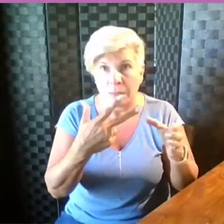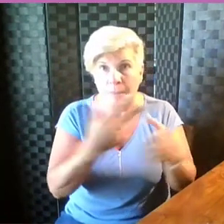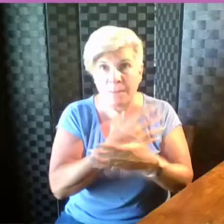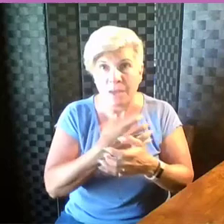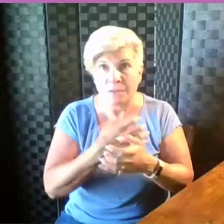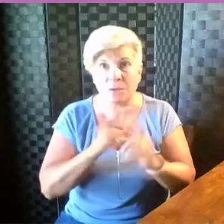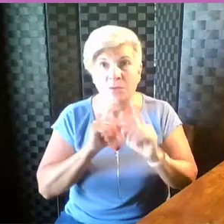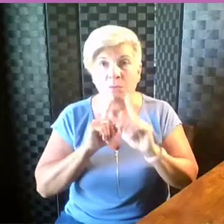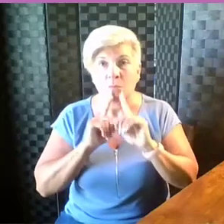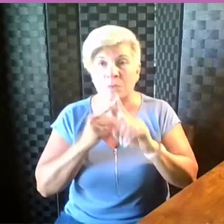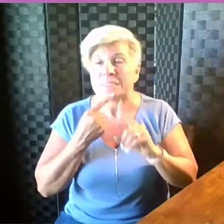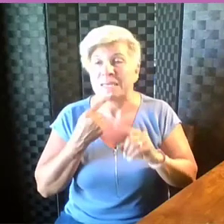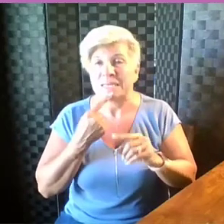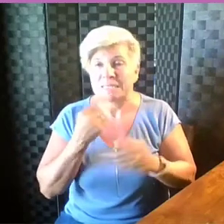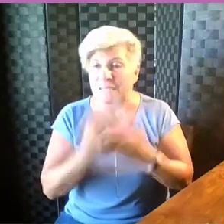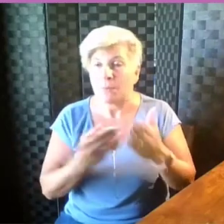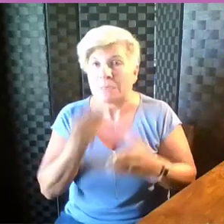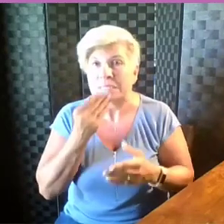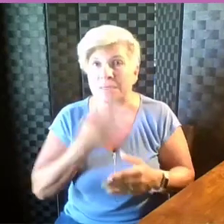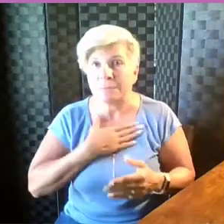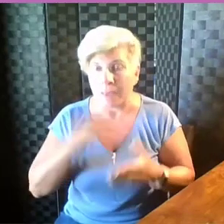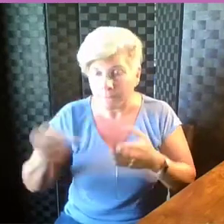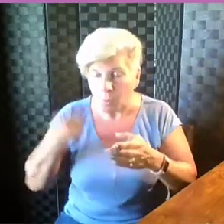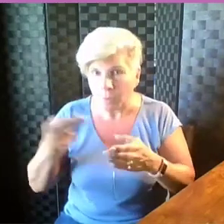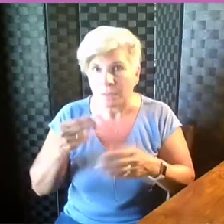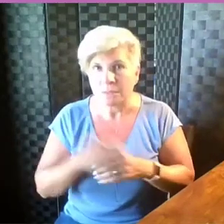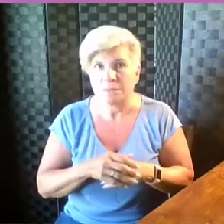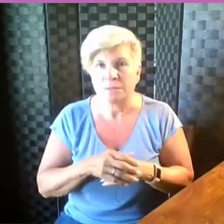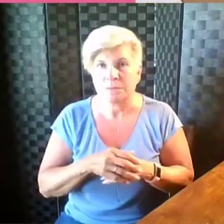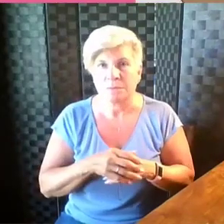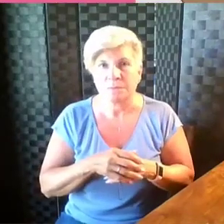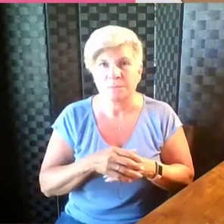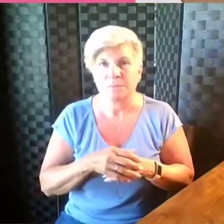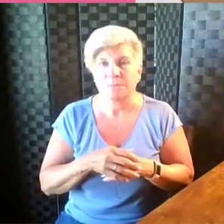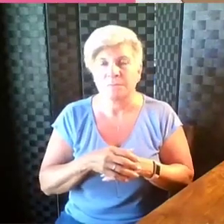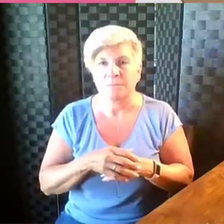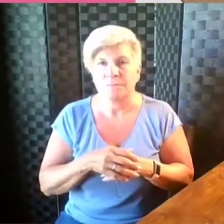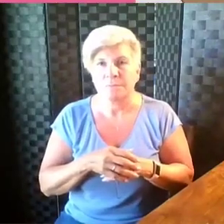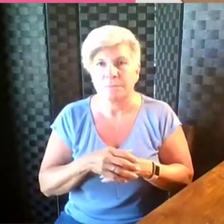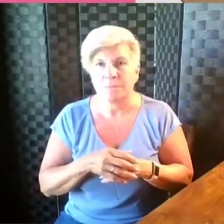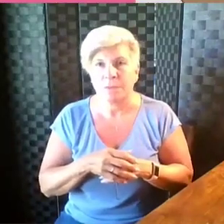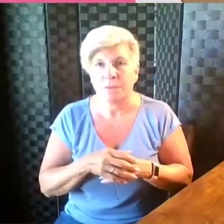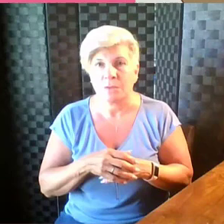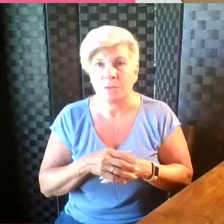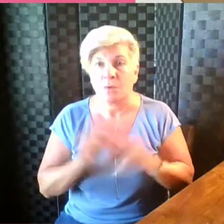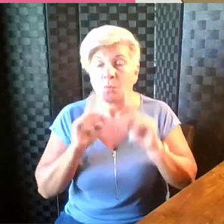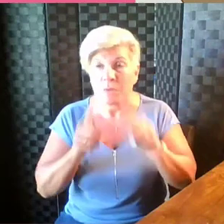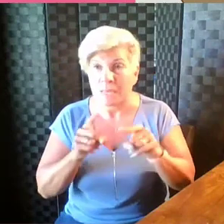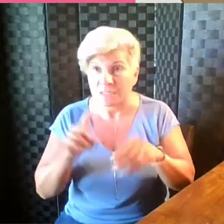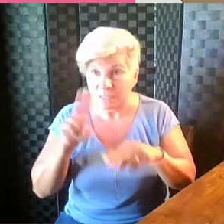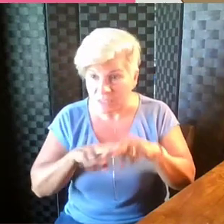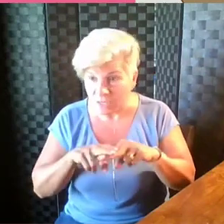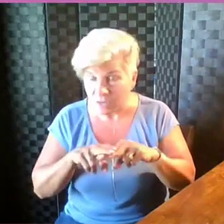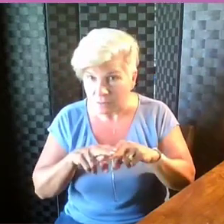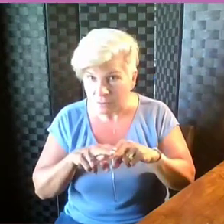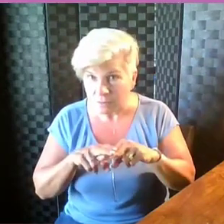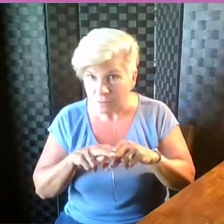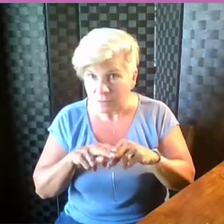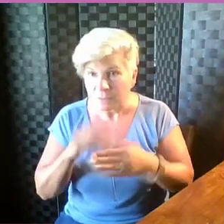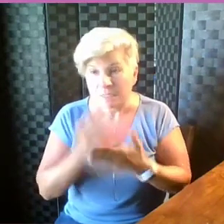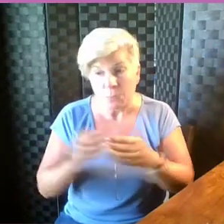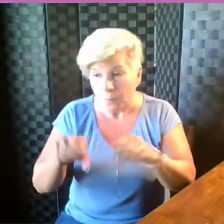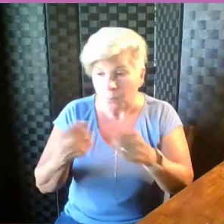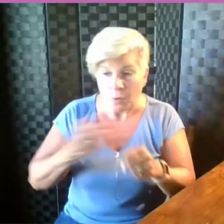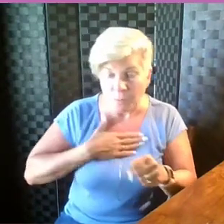my porridge." And again, with the reaction to the chairs and to the beds, they all did the same